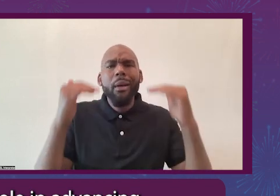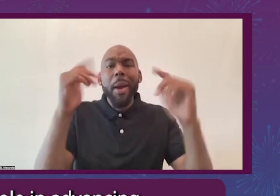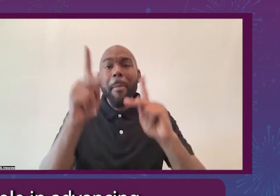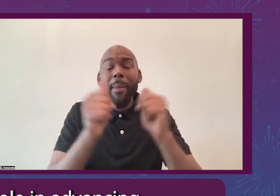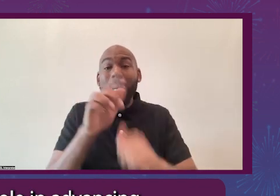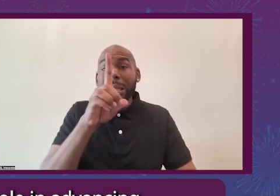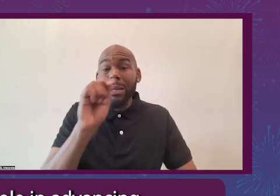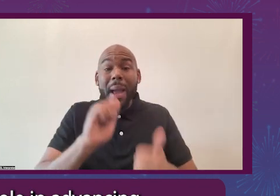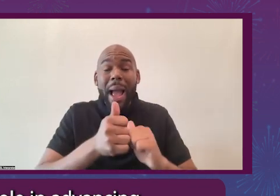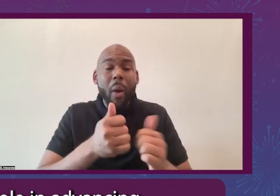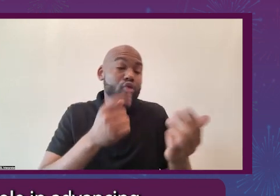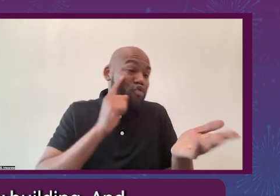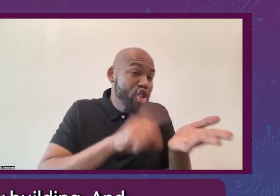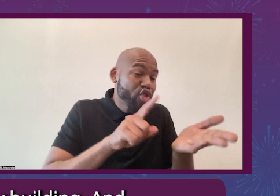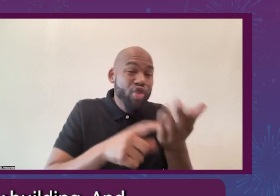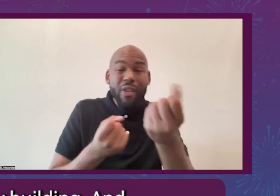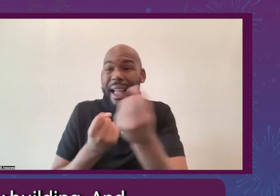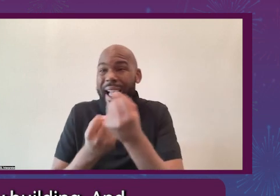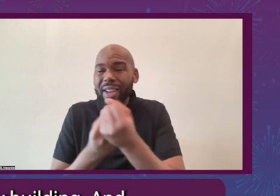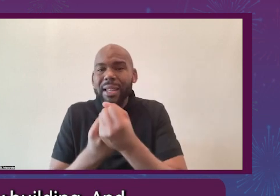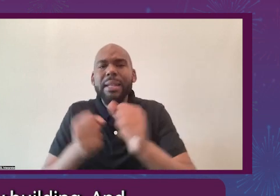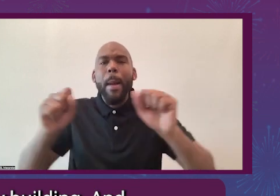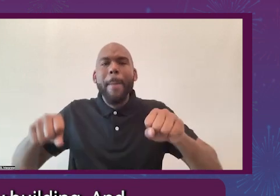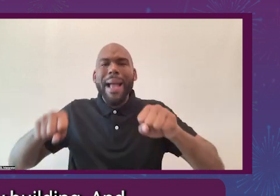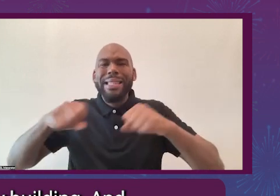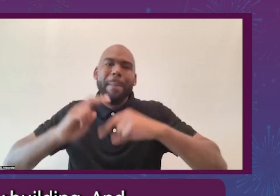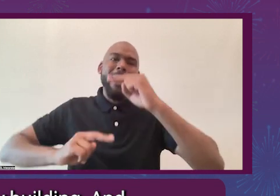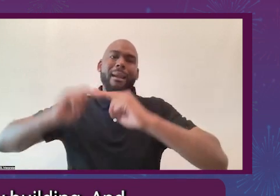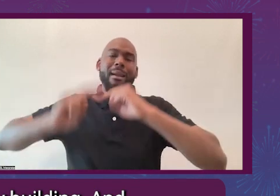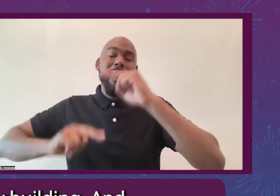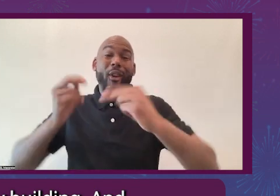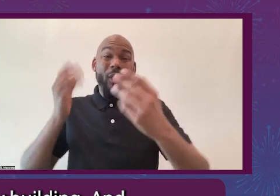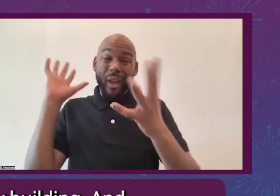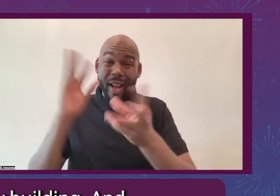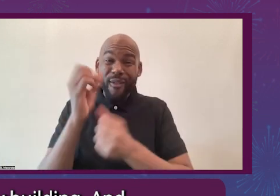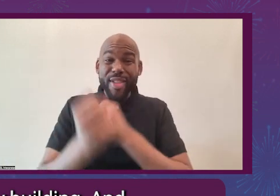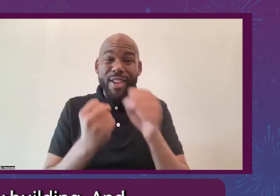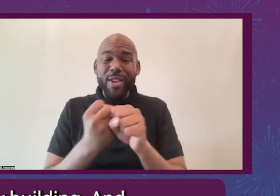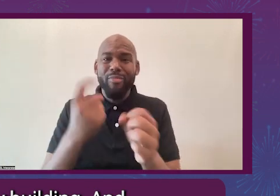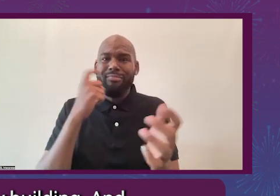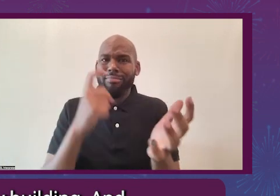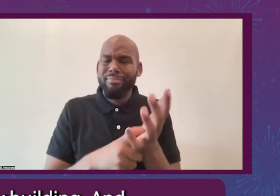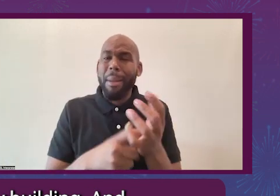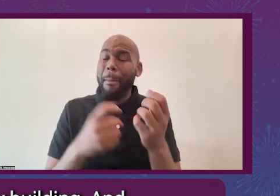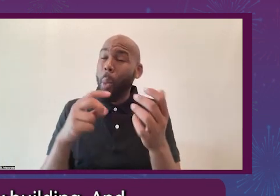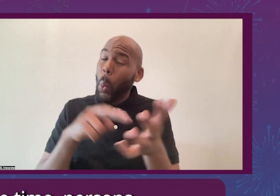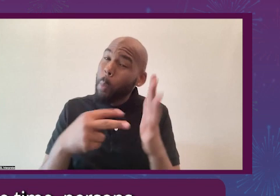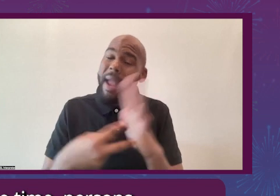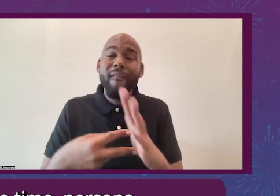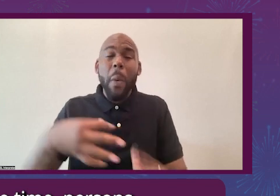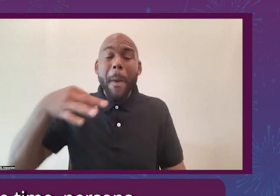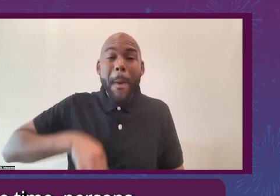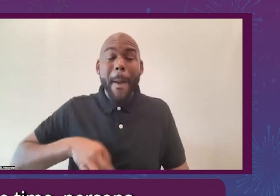rights of persons with disabilities through research, advocacy, and capacity building. And over the years, we have witnessed real